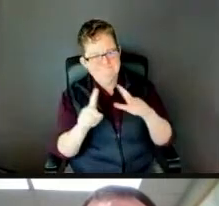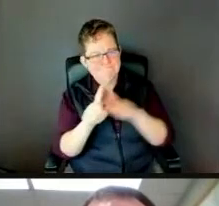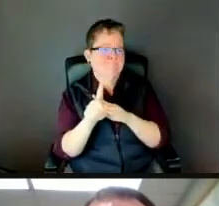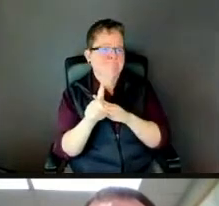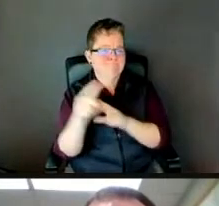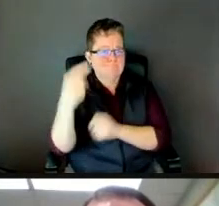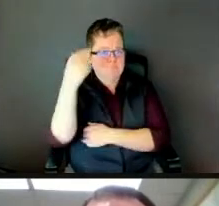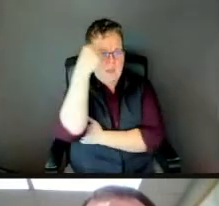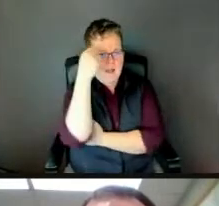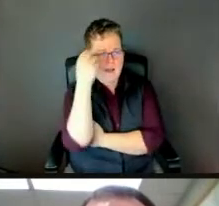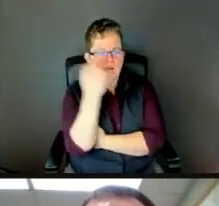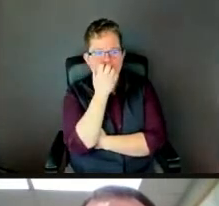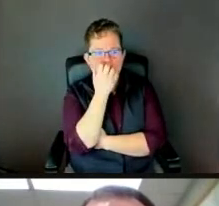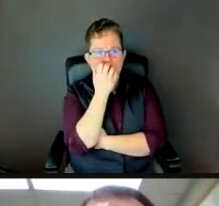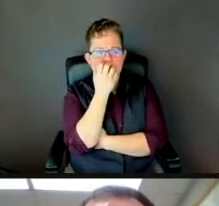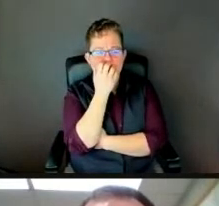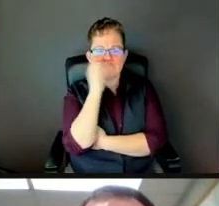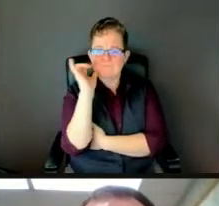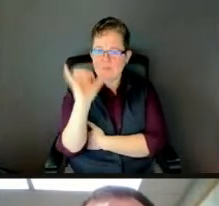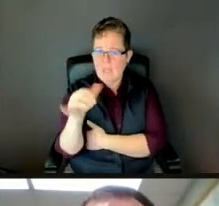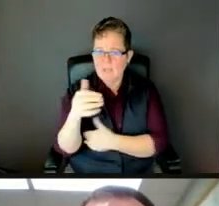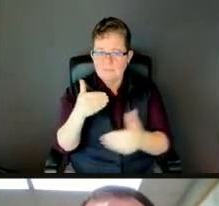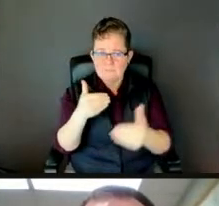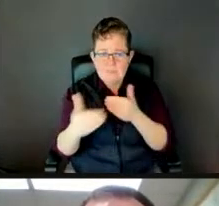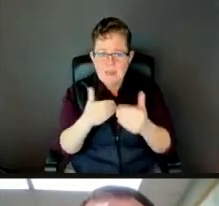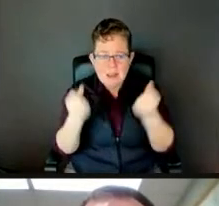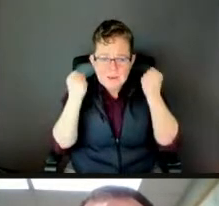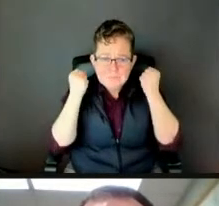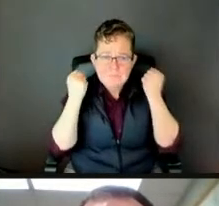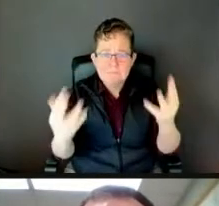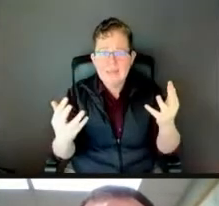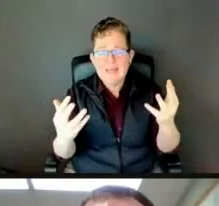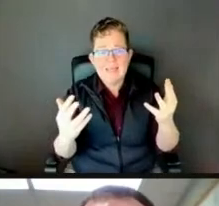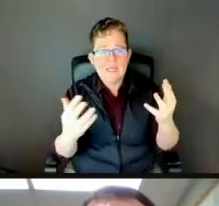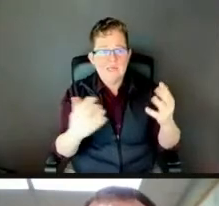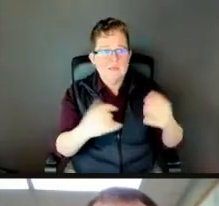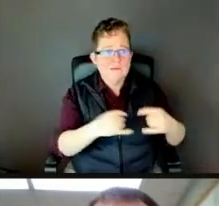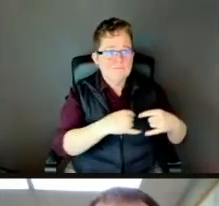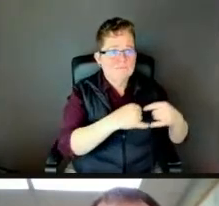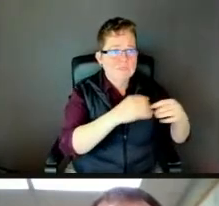mind, and that is that no matter how many pellet shelters we